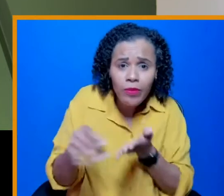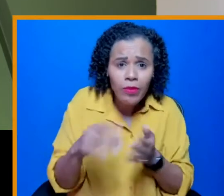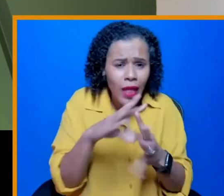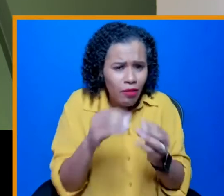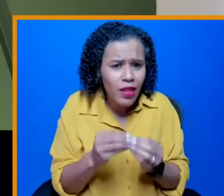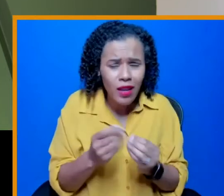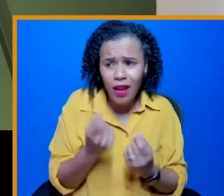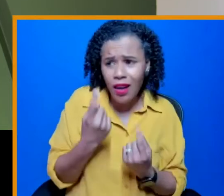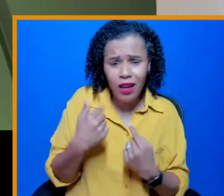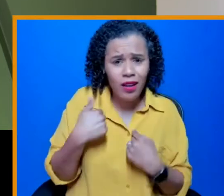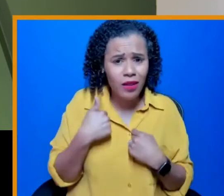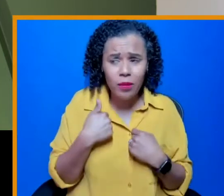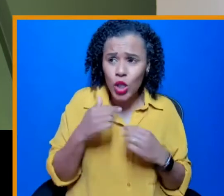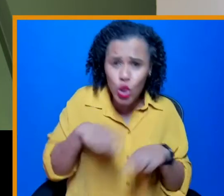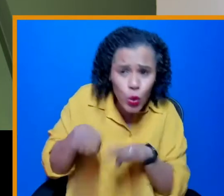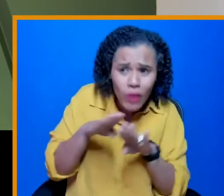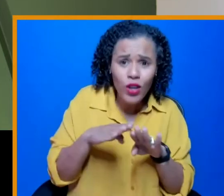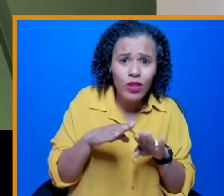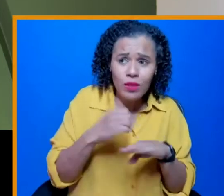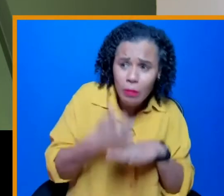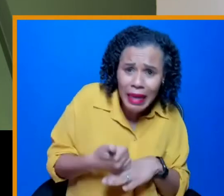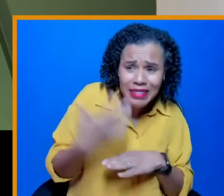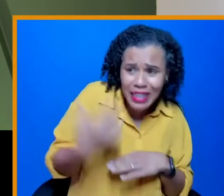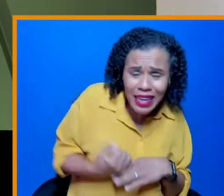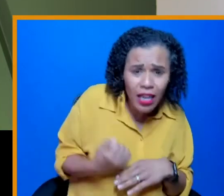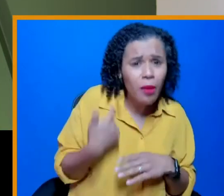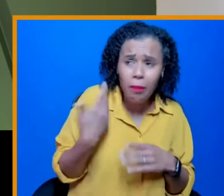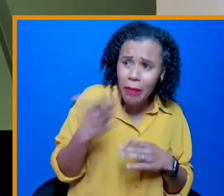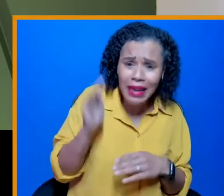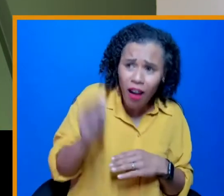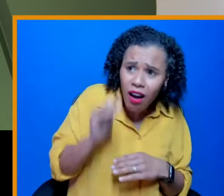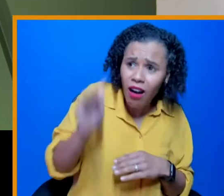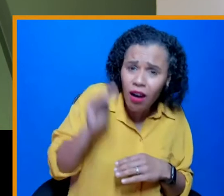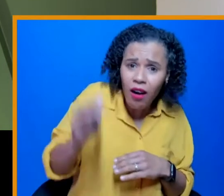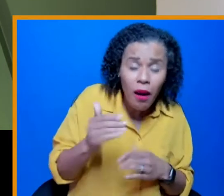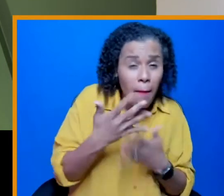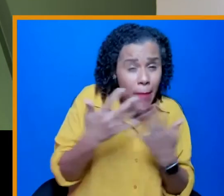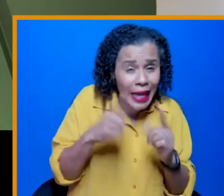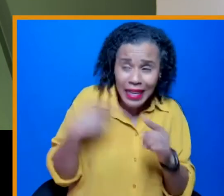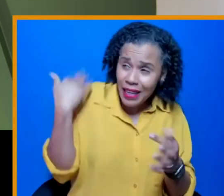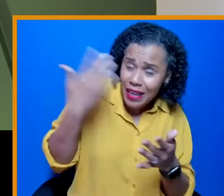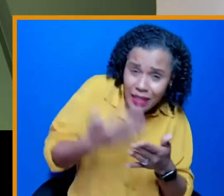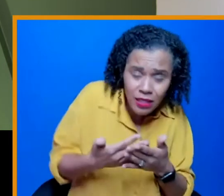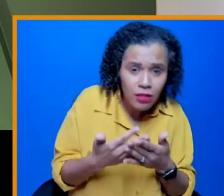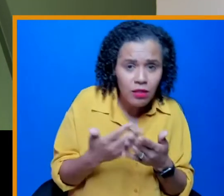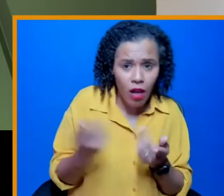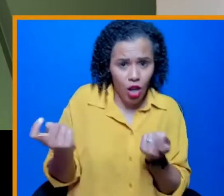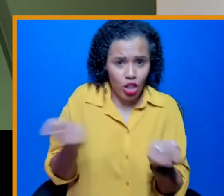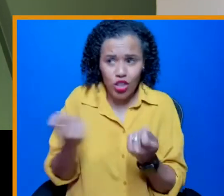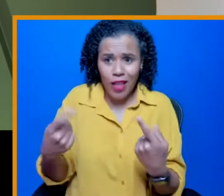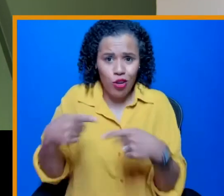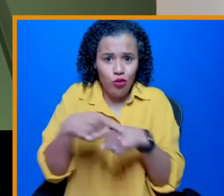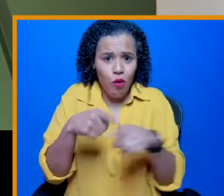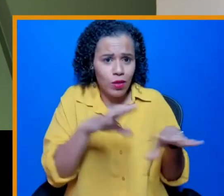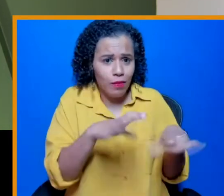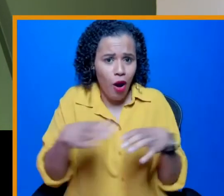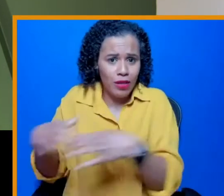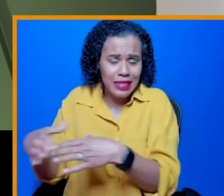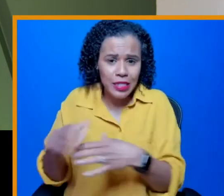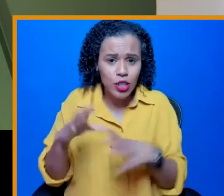making most of them myself for the past 2 years, and I chair the cross-party parliamentary group. I desperately want to fix